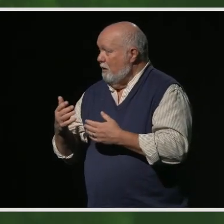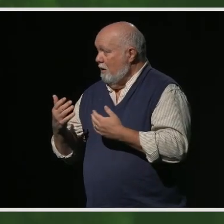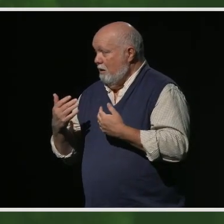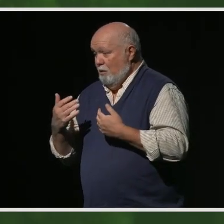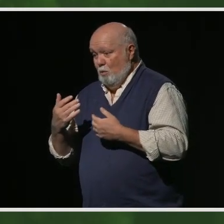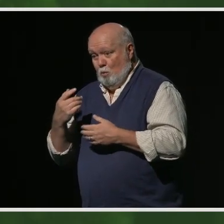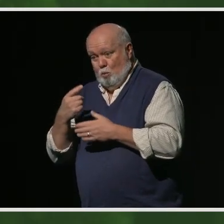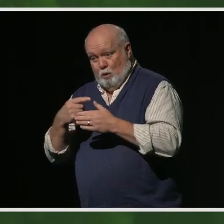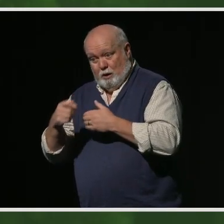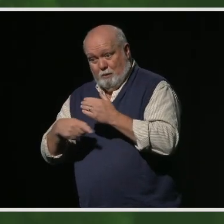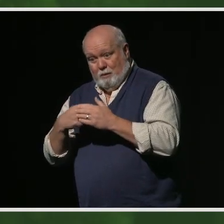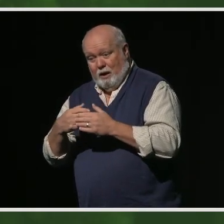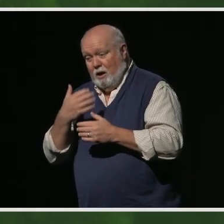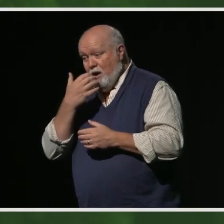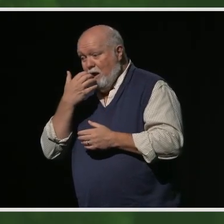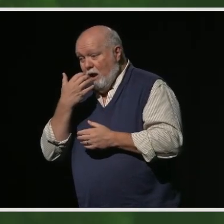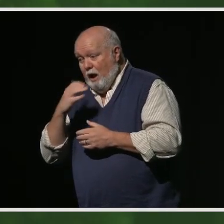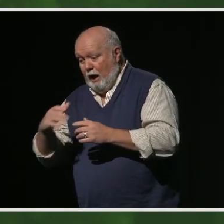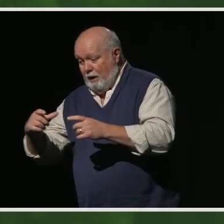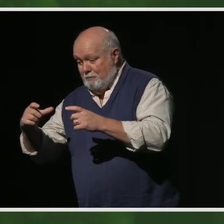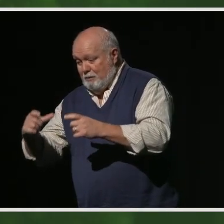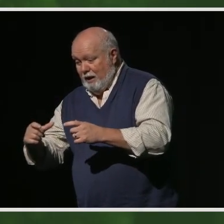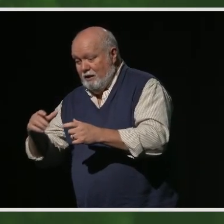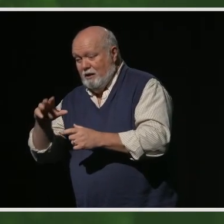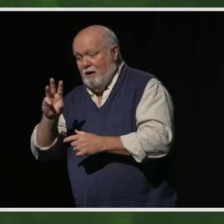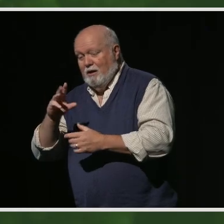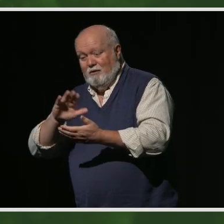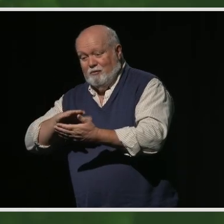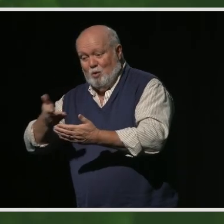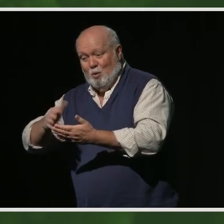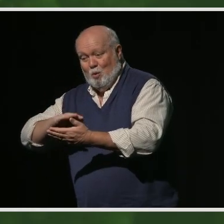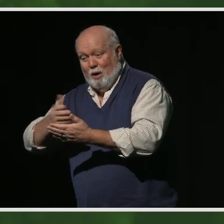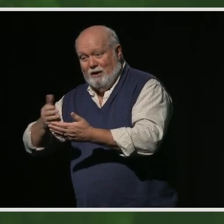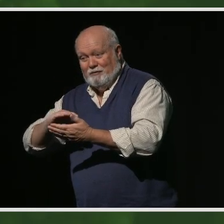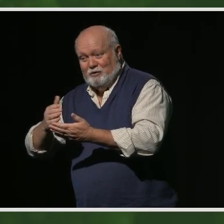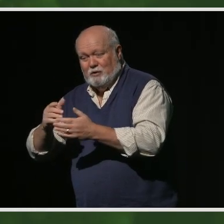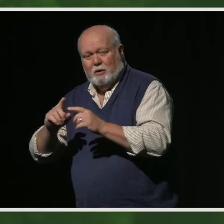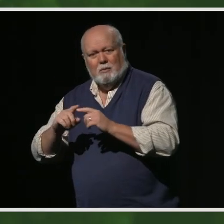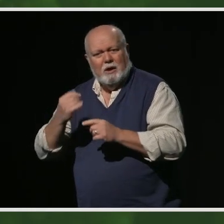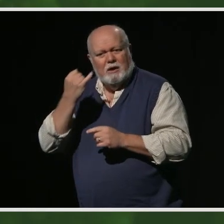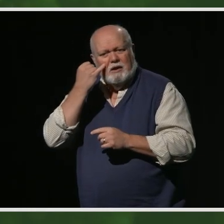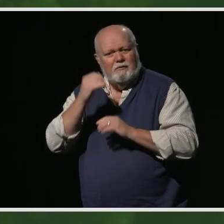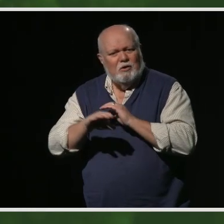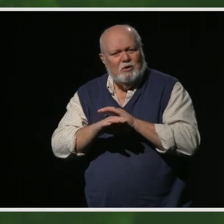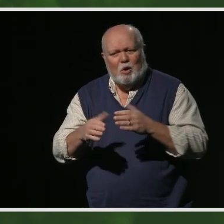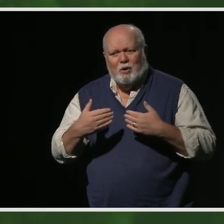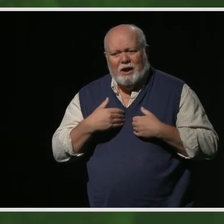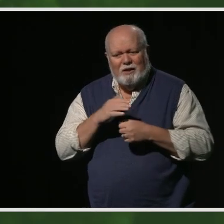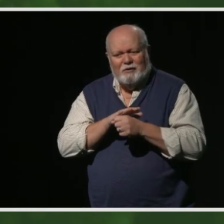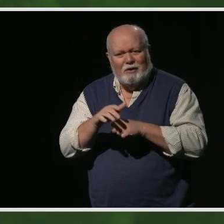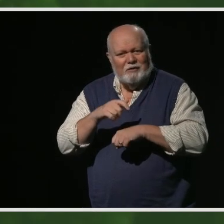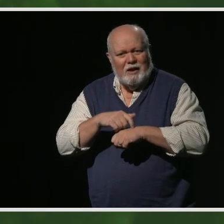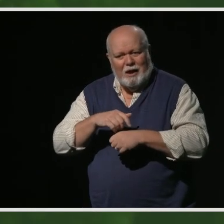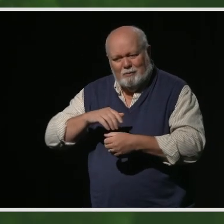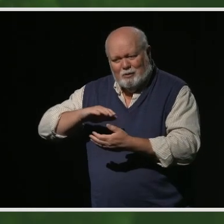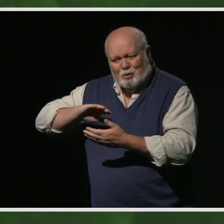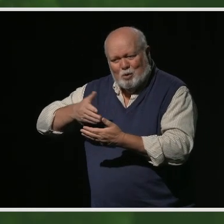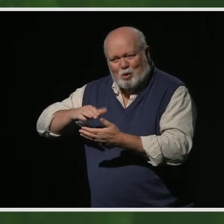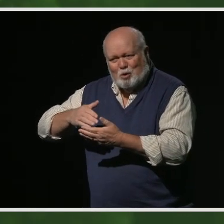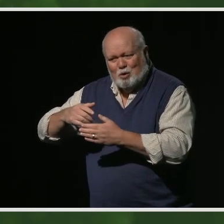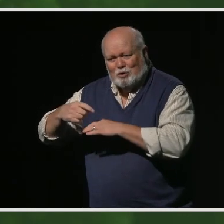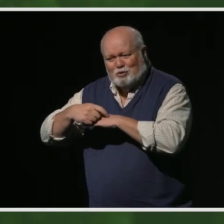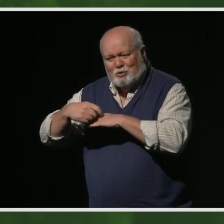to make over beans? That if you don't have the time to cook them from scratch, most likely you are getting them from a